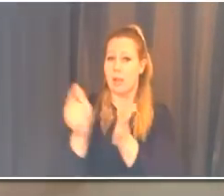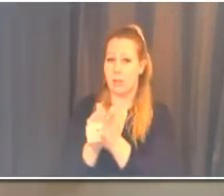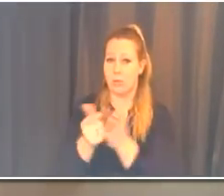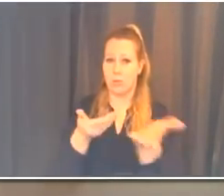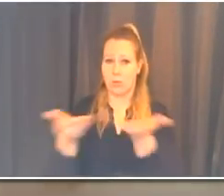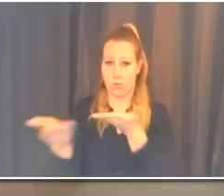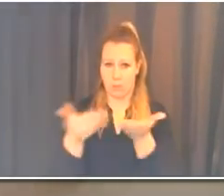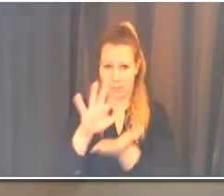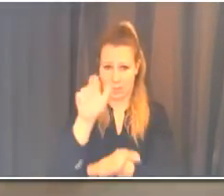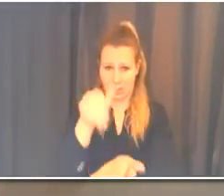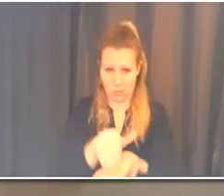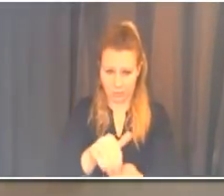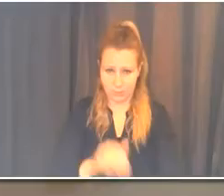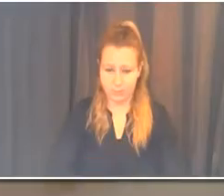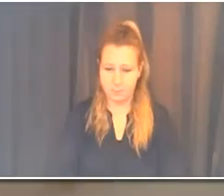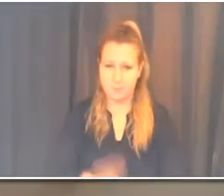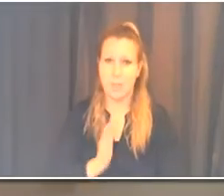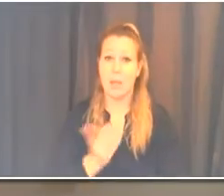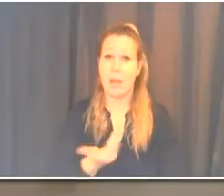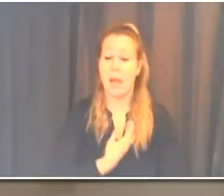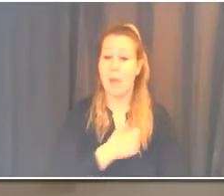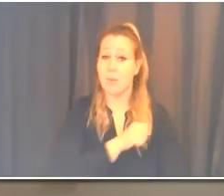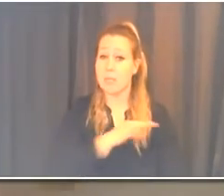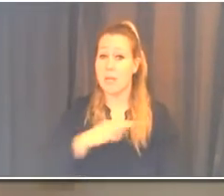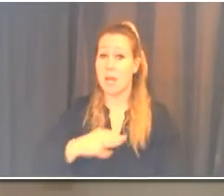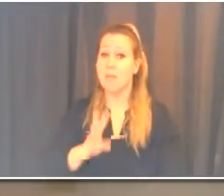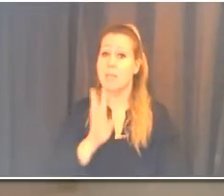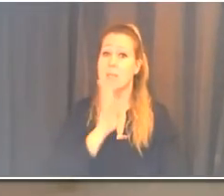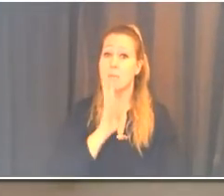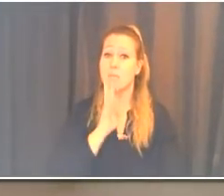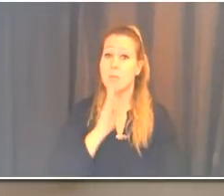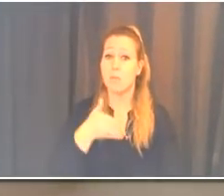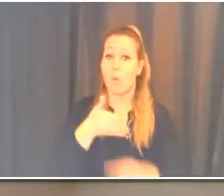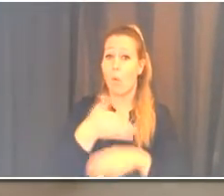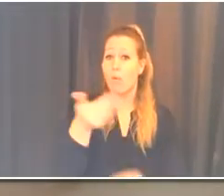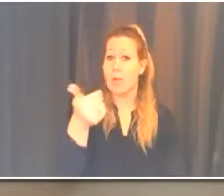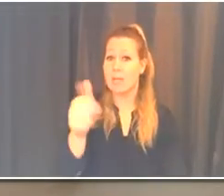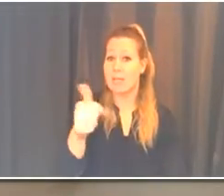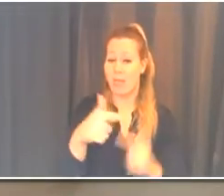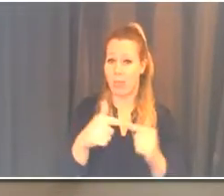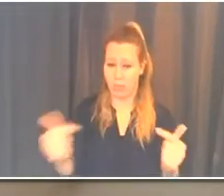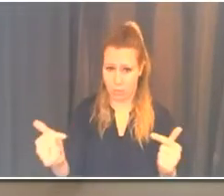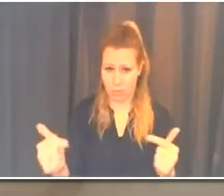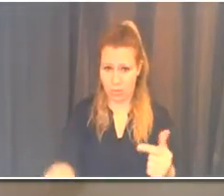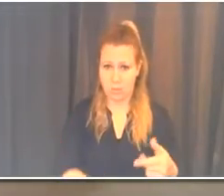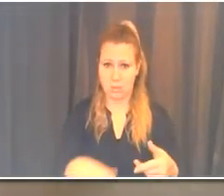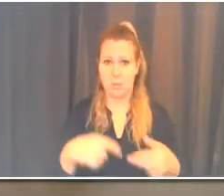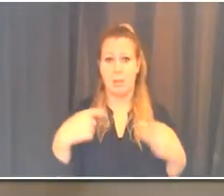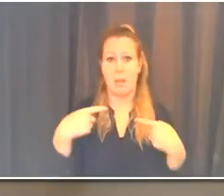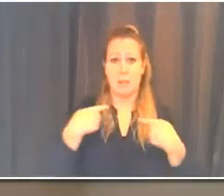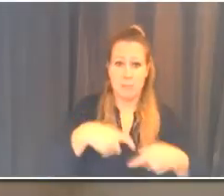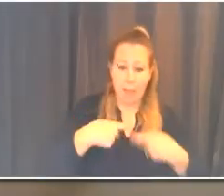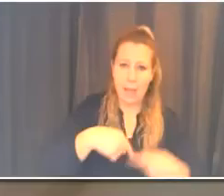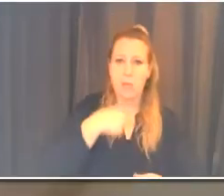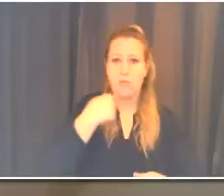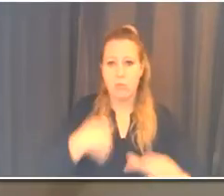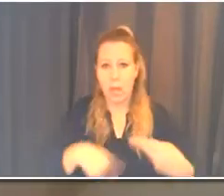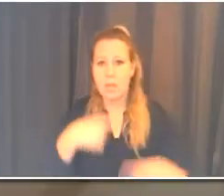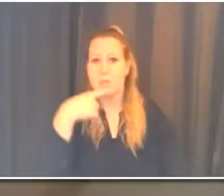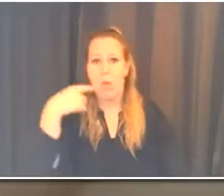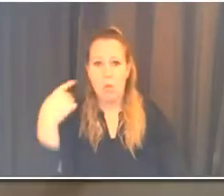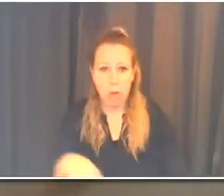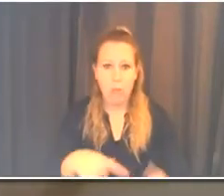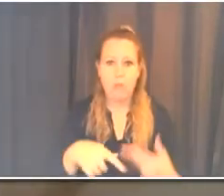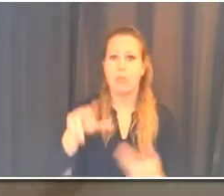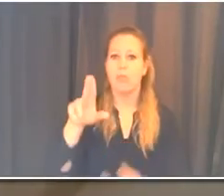representation to domestic violence survivors in the city as the Committees have already heard there is a dangerous concern that during this